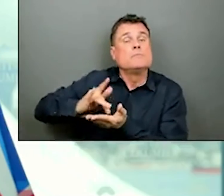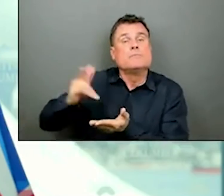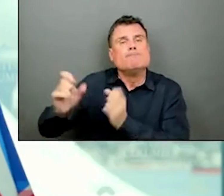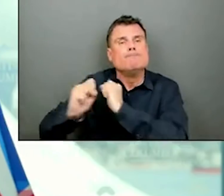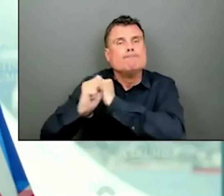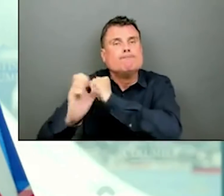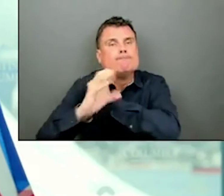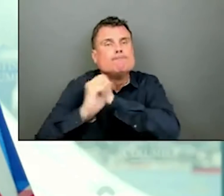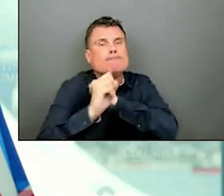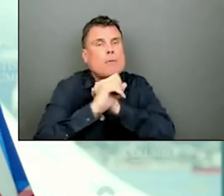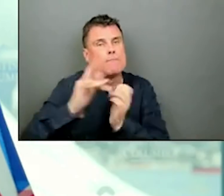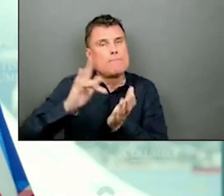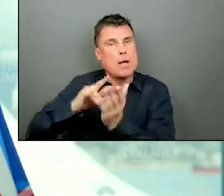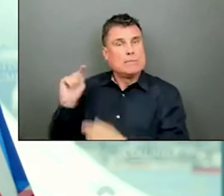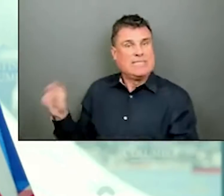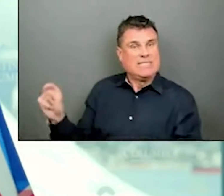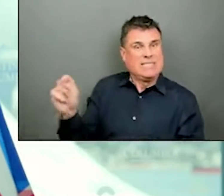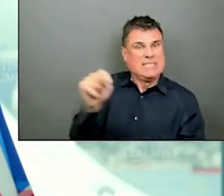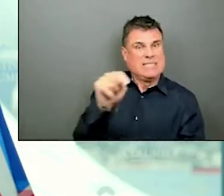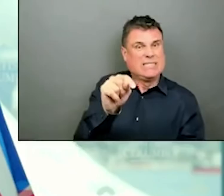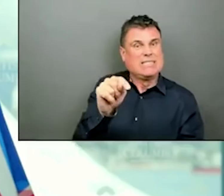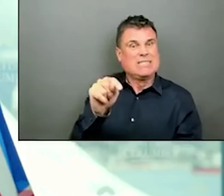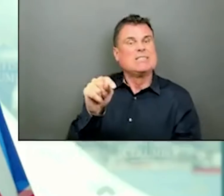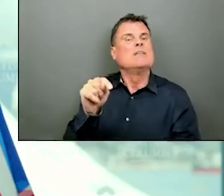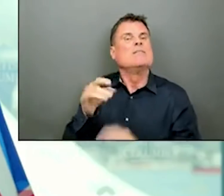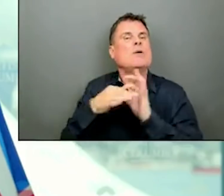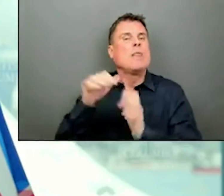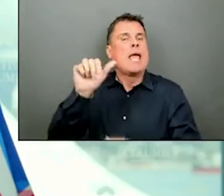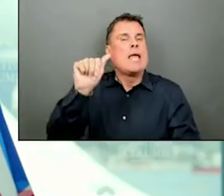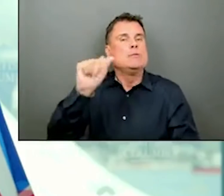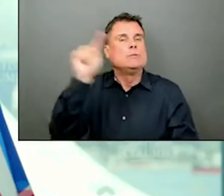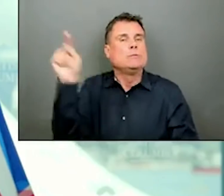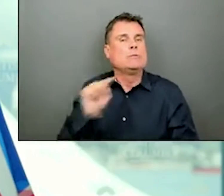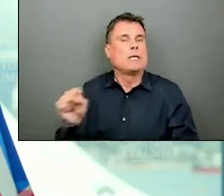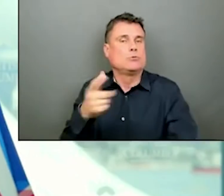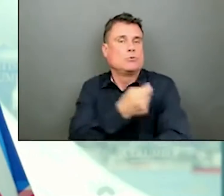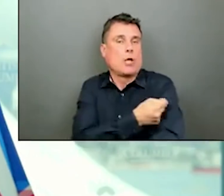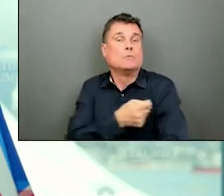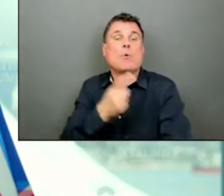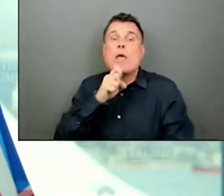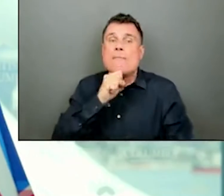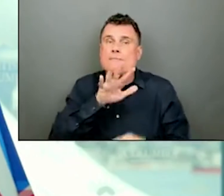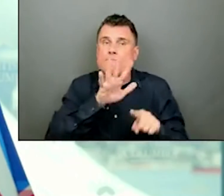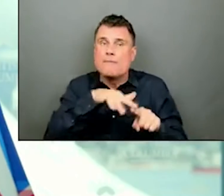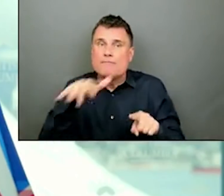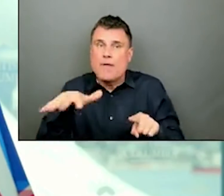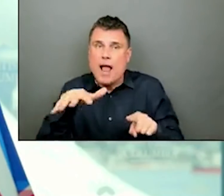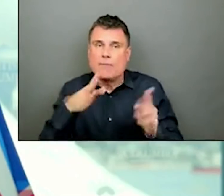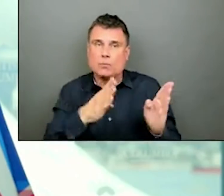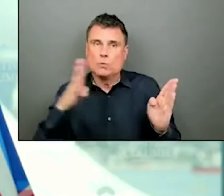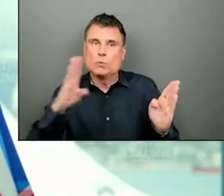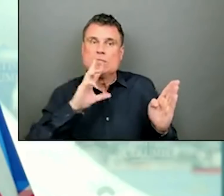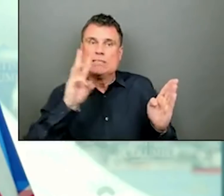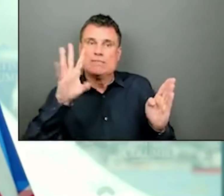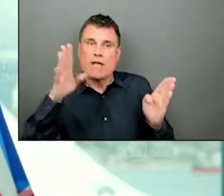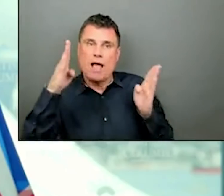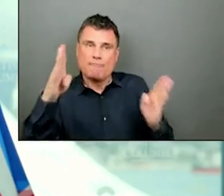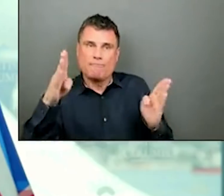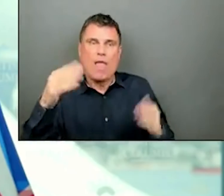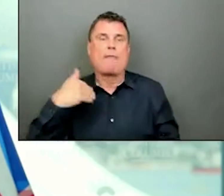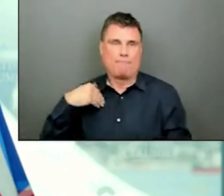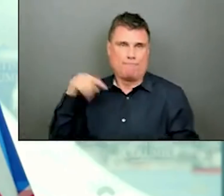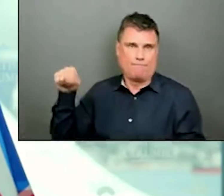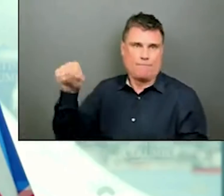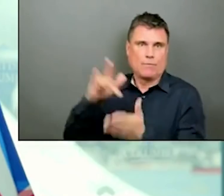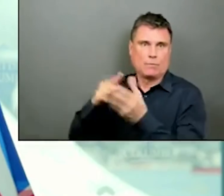involving the use of the AstraZeneca vaccines, and it's open to people from 55 to 65, and is being expanded from